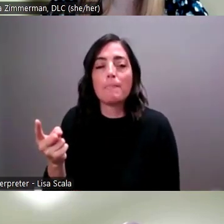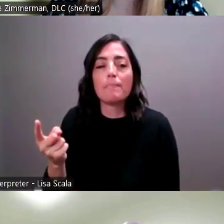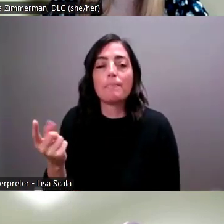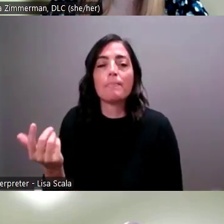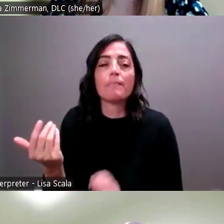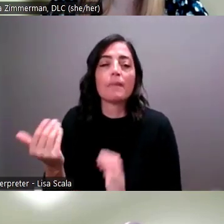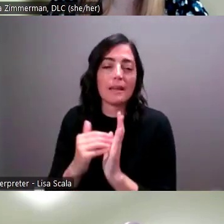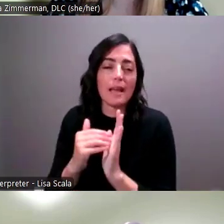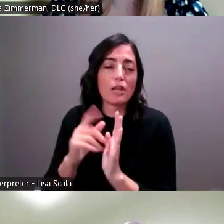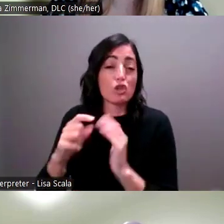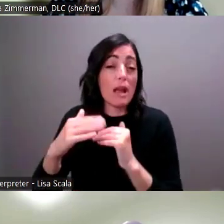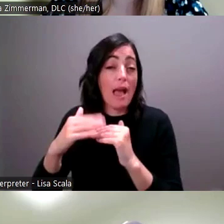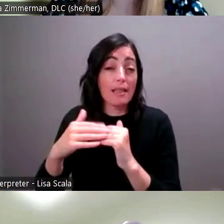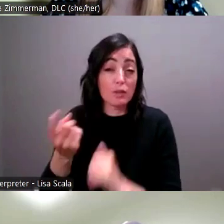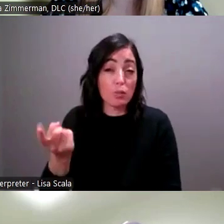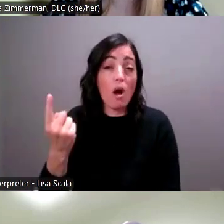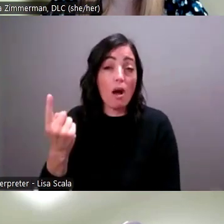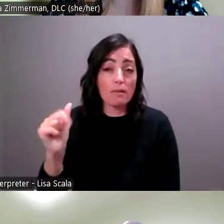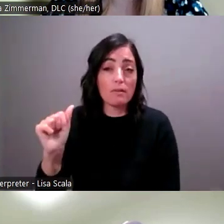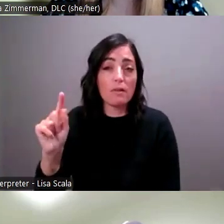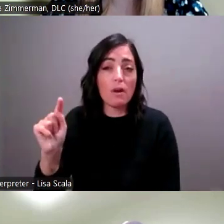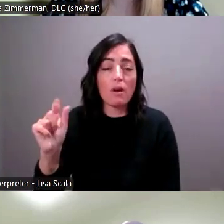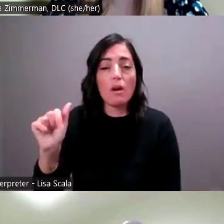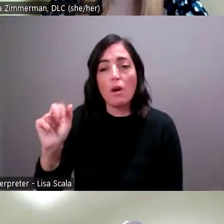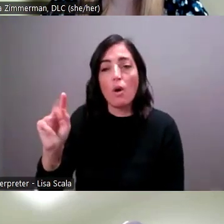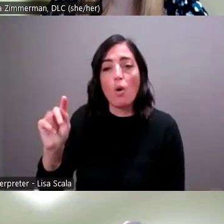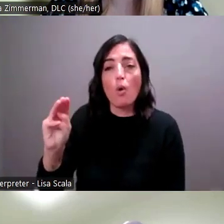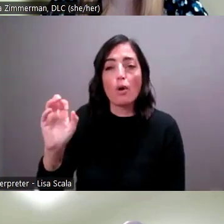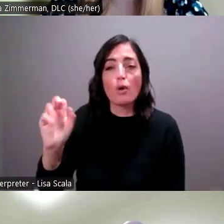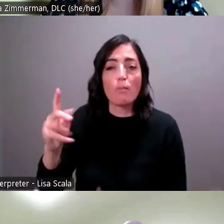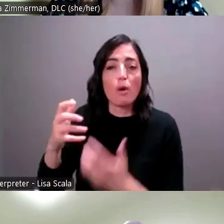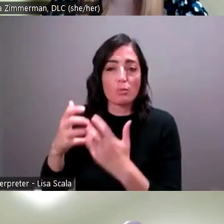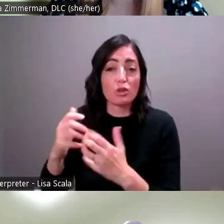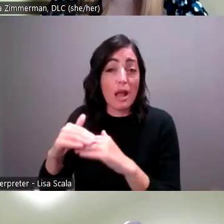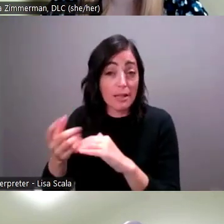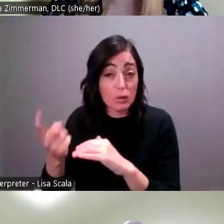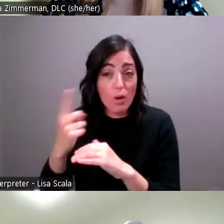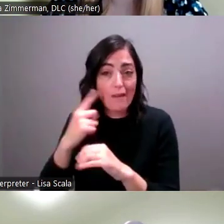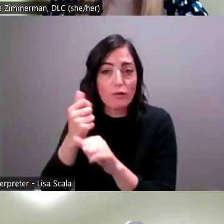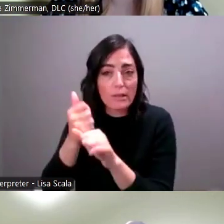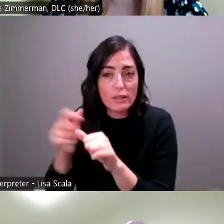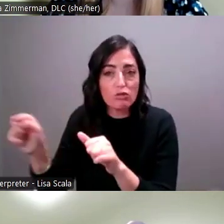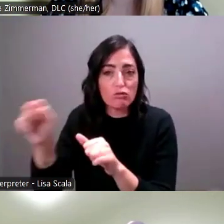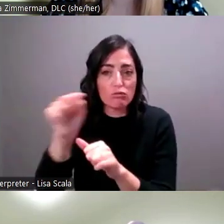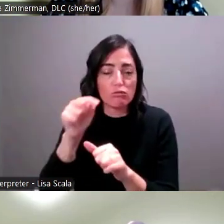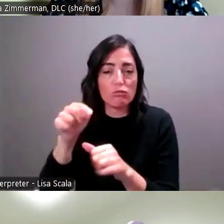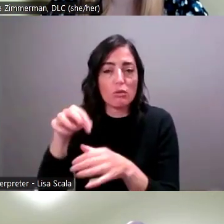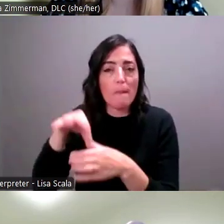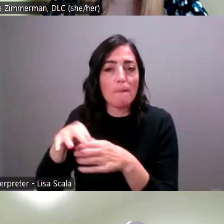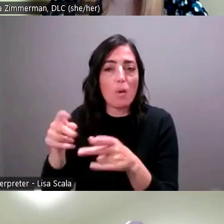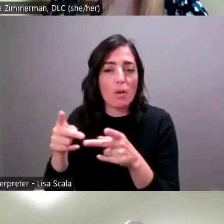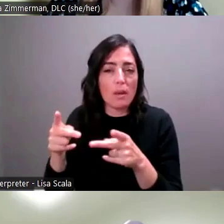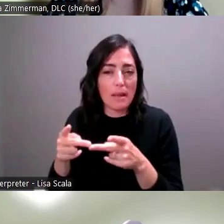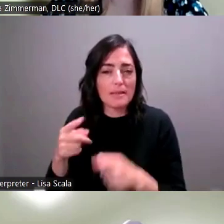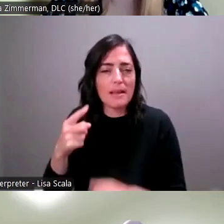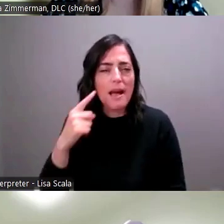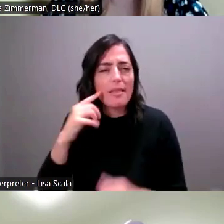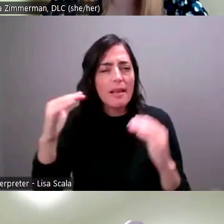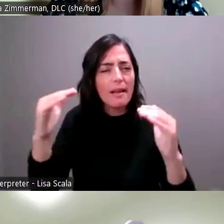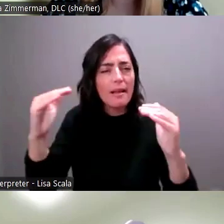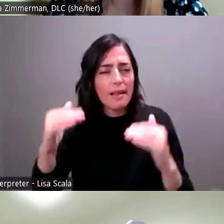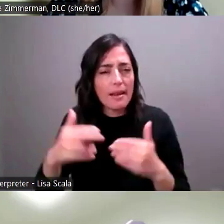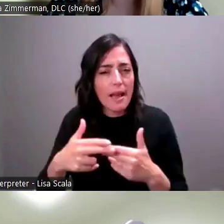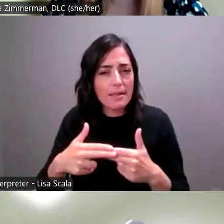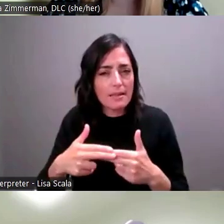There should be at least one AutoMark machine in each polling place. I think on the next slide